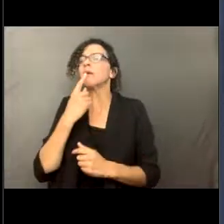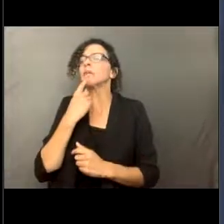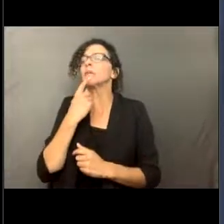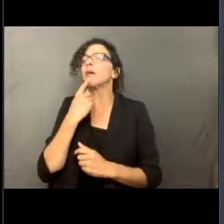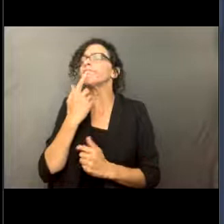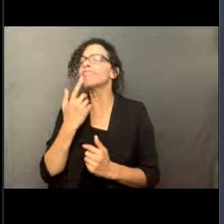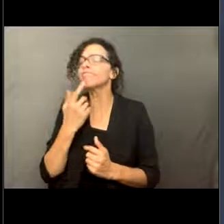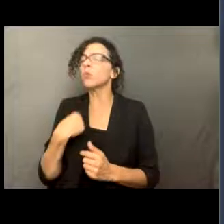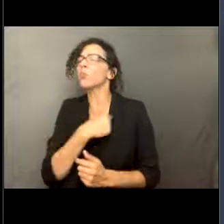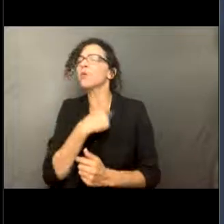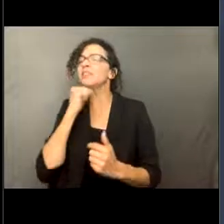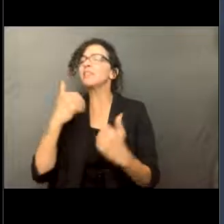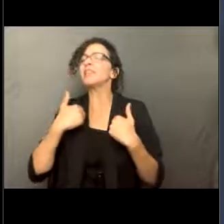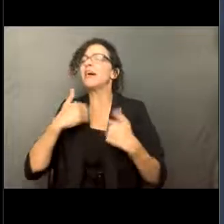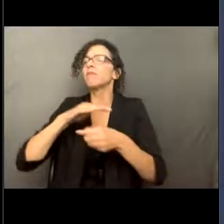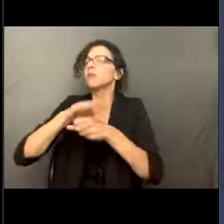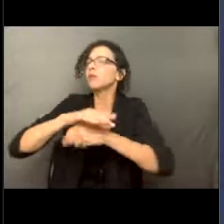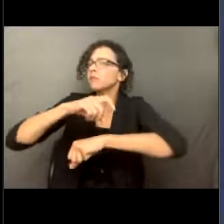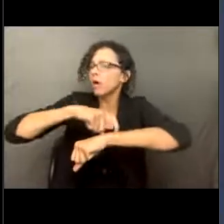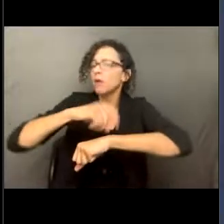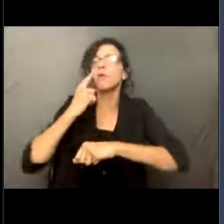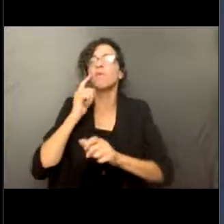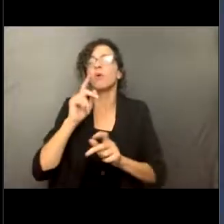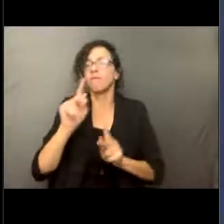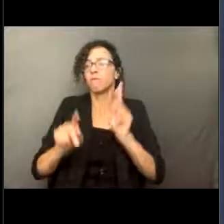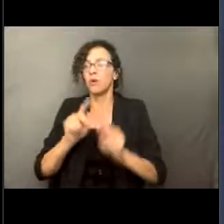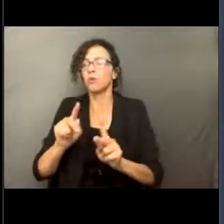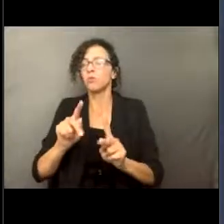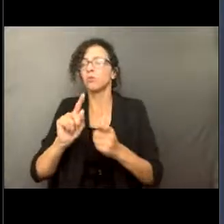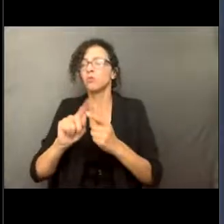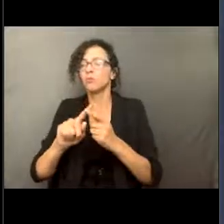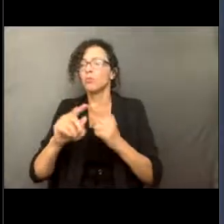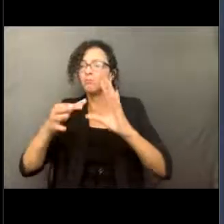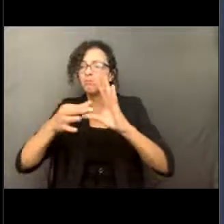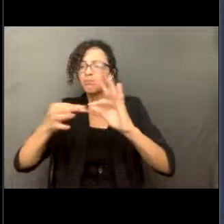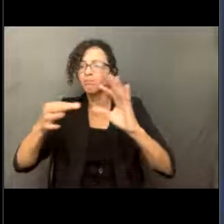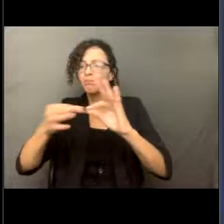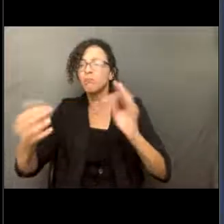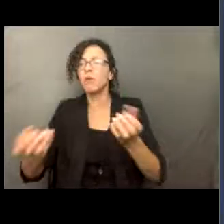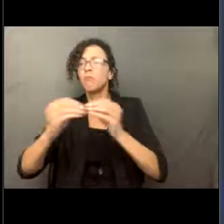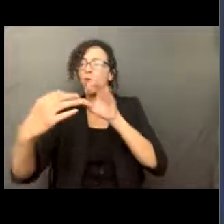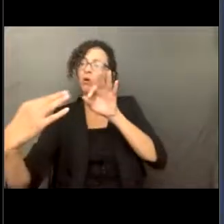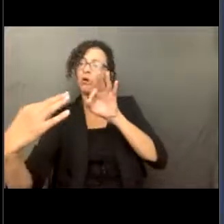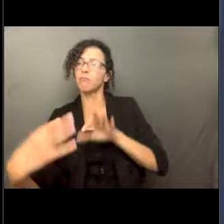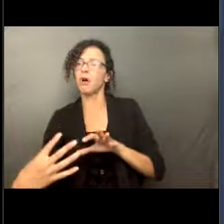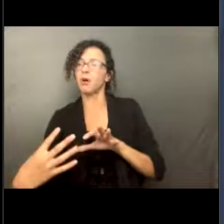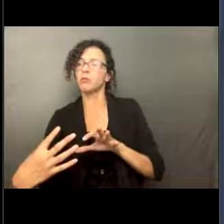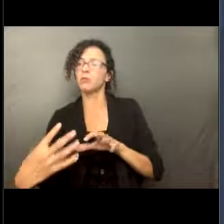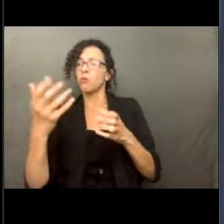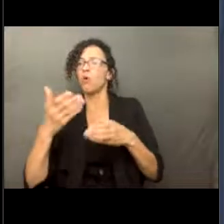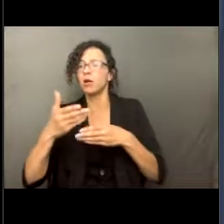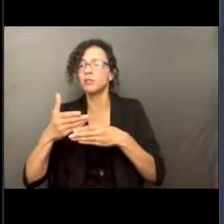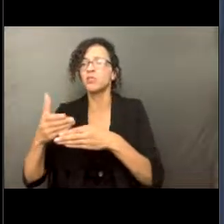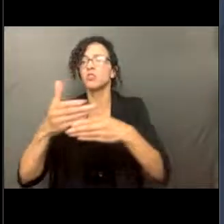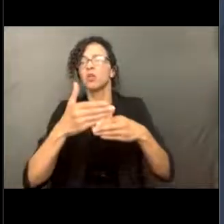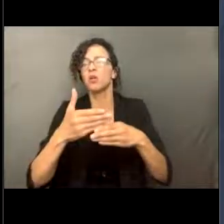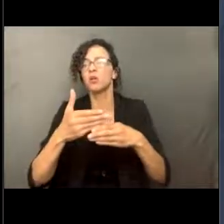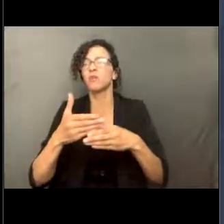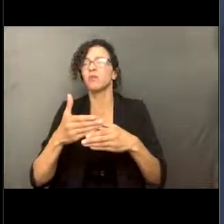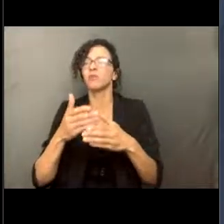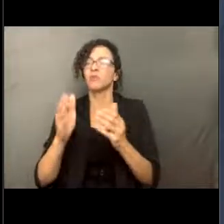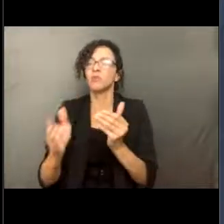for folks to provide their, you know, more input that they wanted to share, right? It was kind of very prescriptive